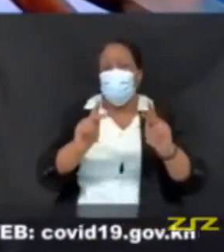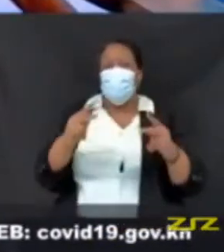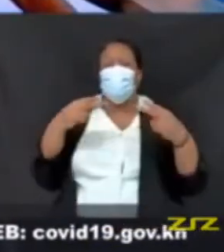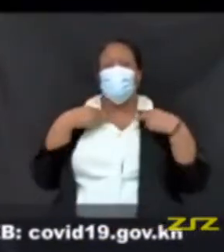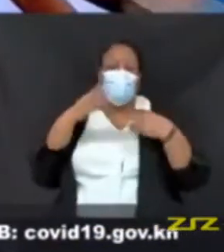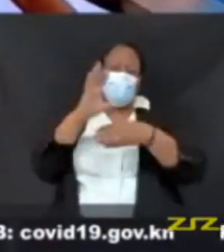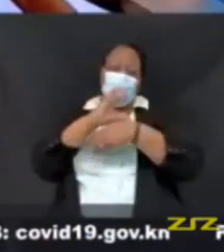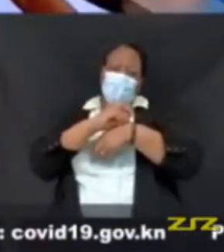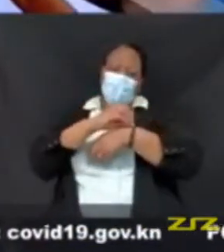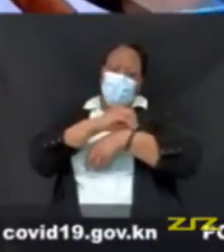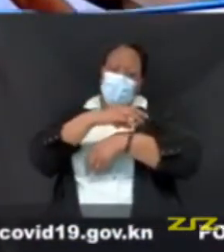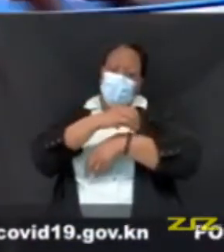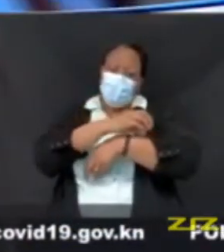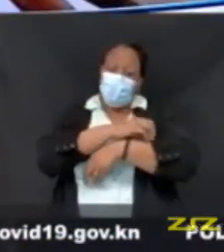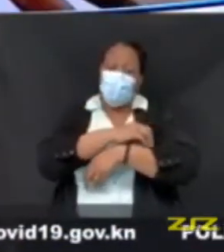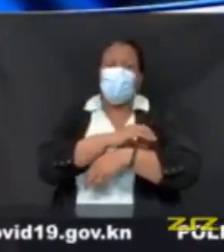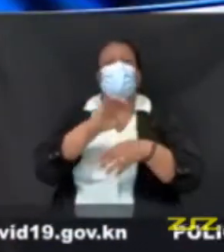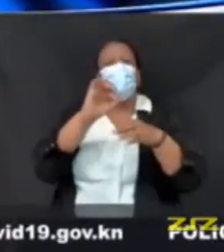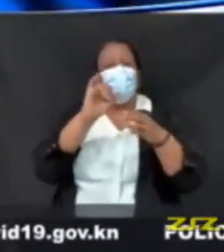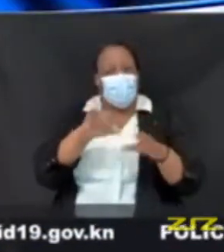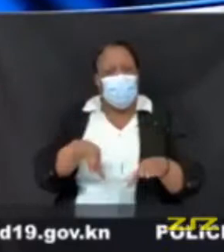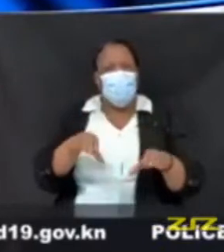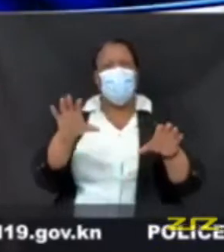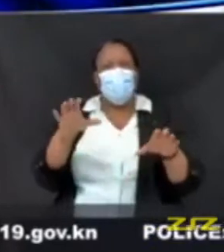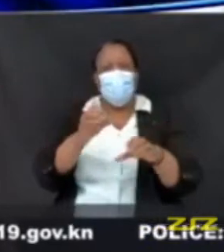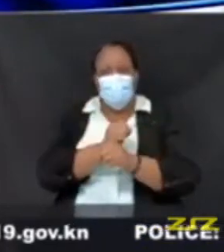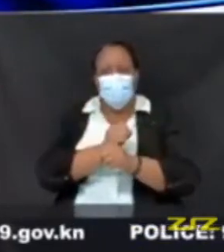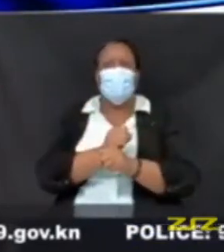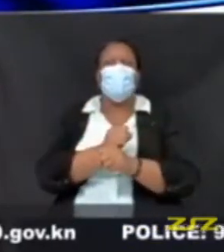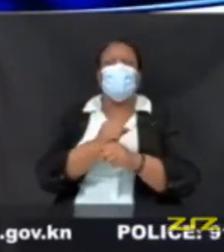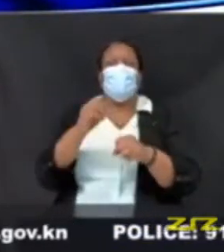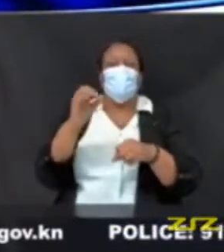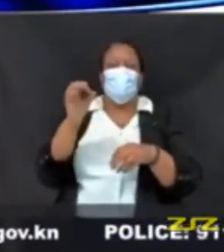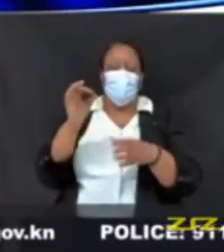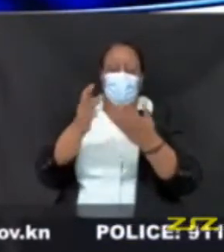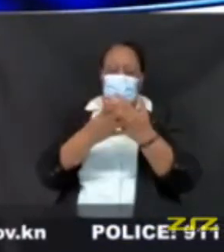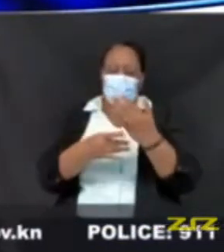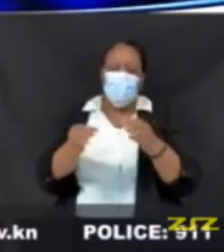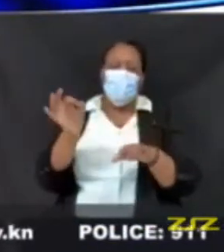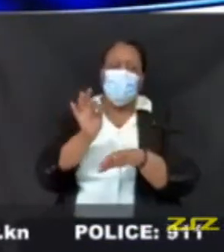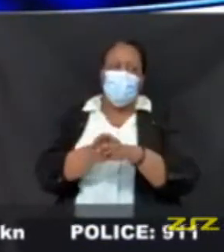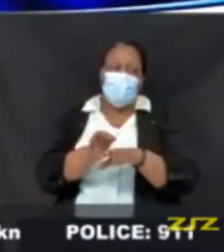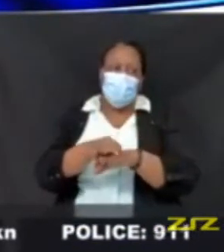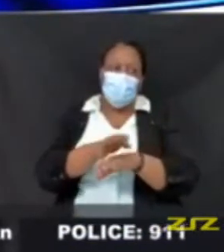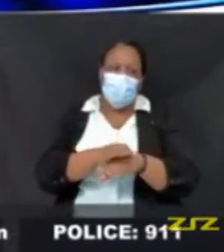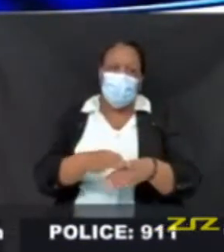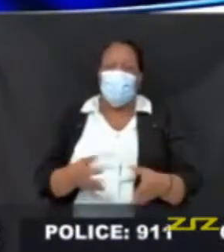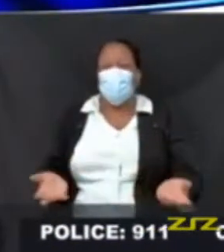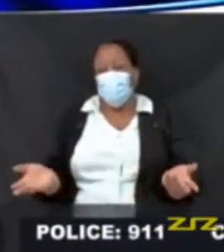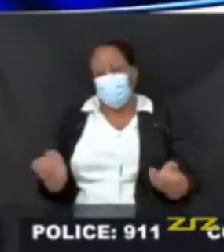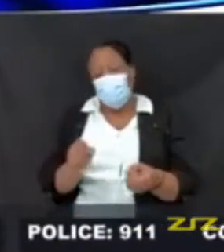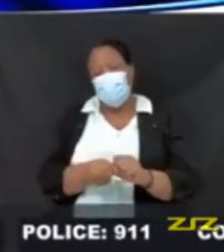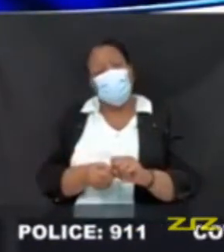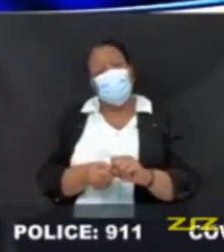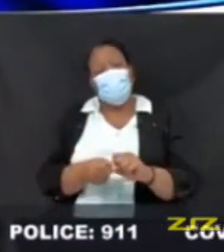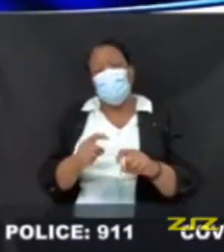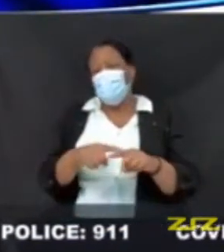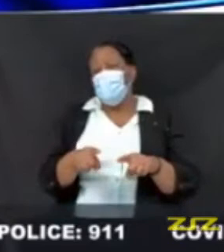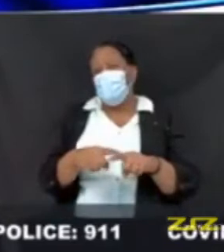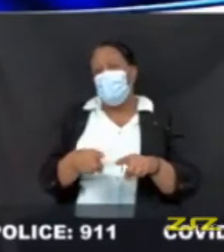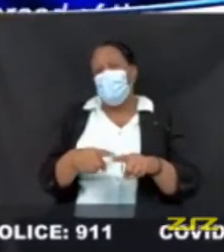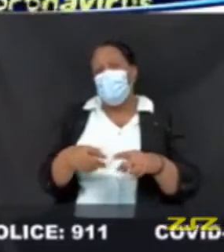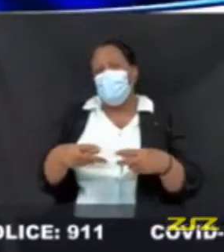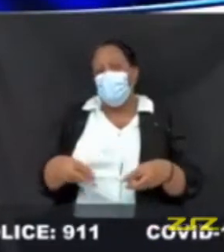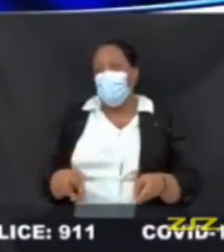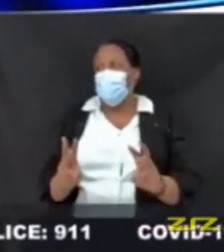cancer, pancreatic cancer, where you can also have an increased risk of developing blood clots. And so we keep saying